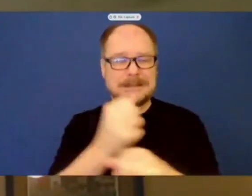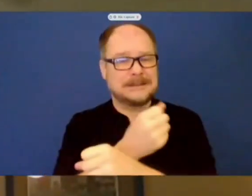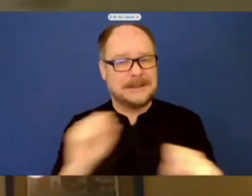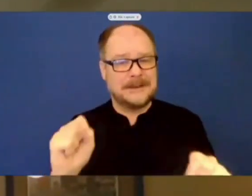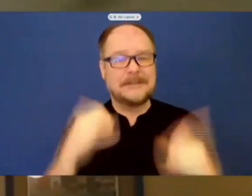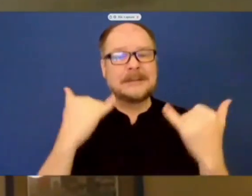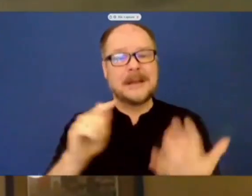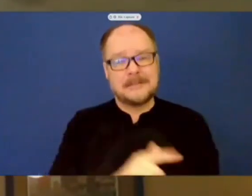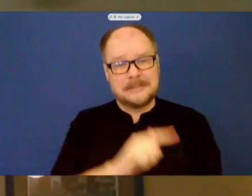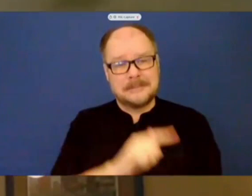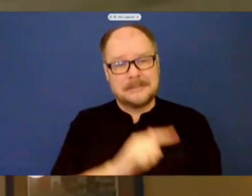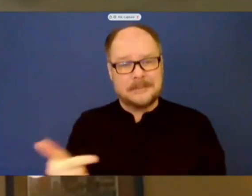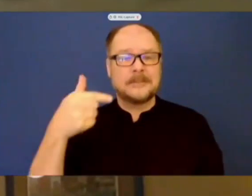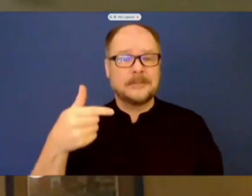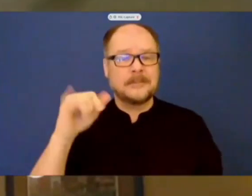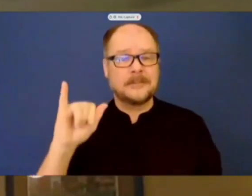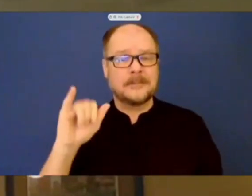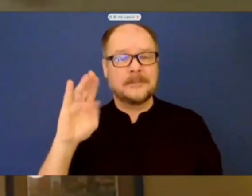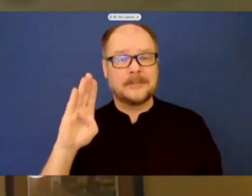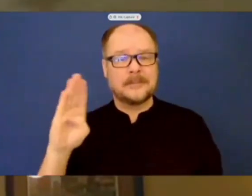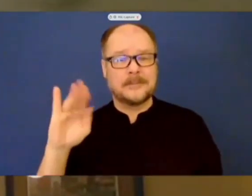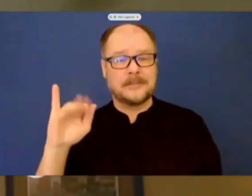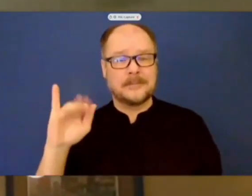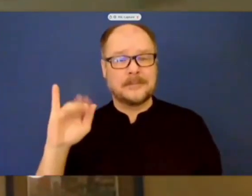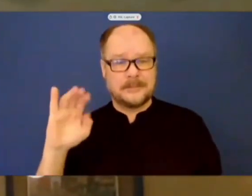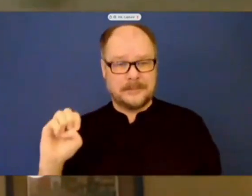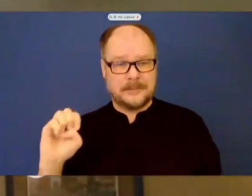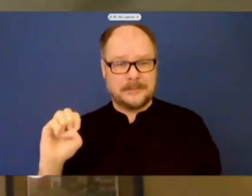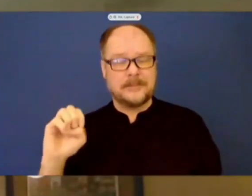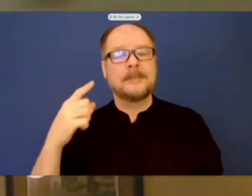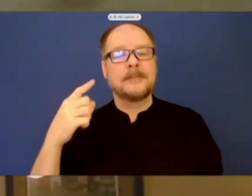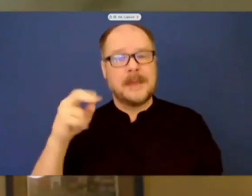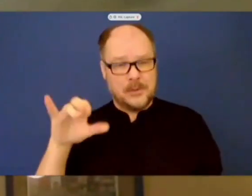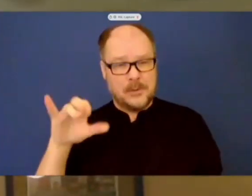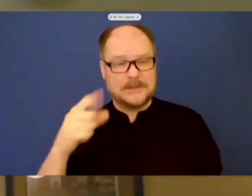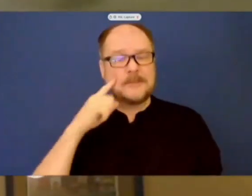provide an update on our COVID-19 vaccinations. Thank you.